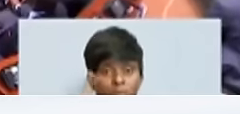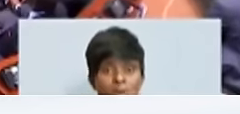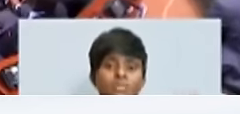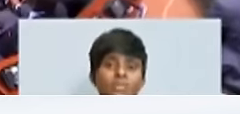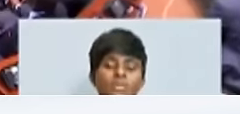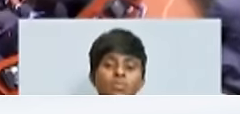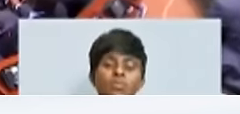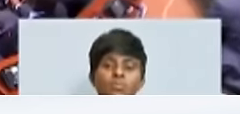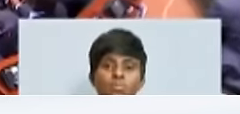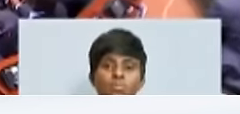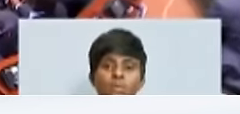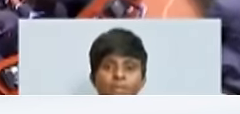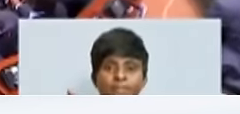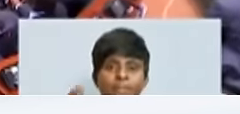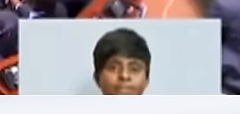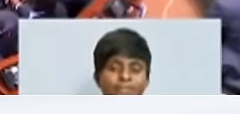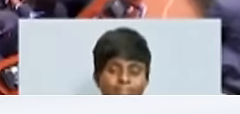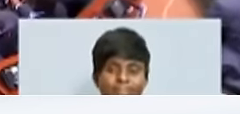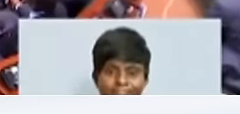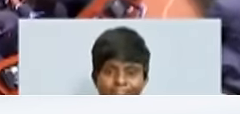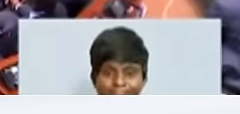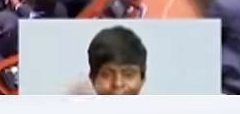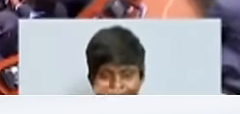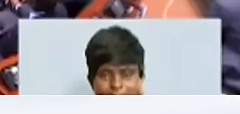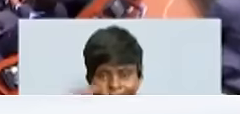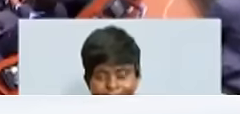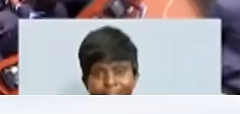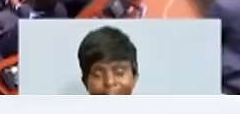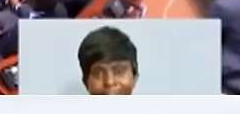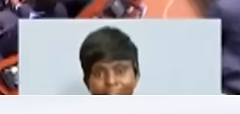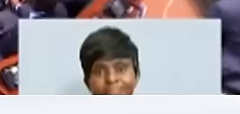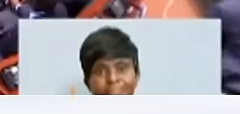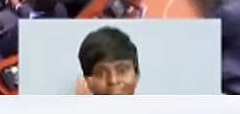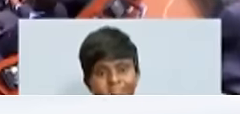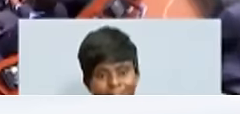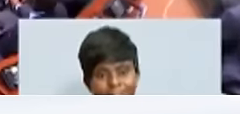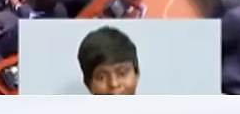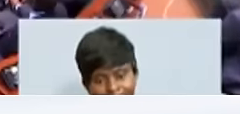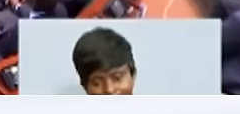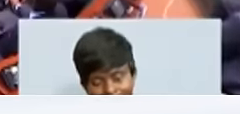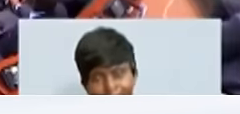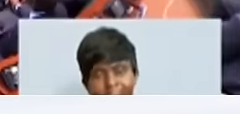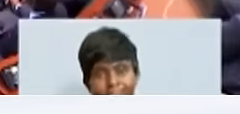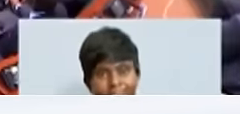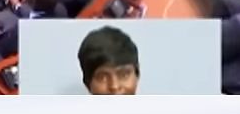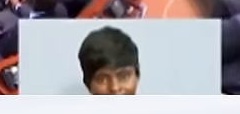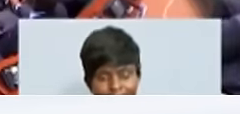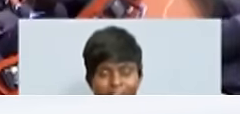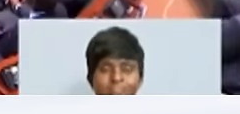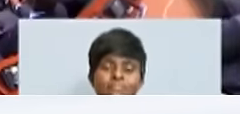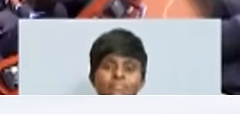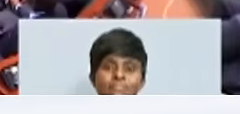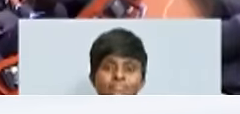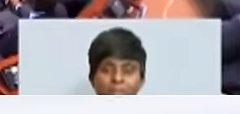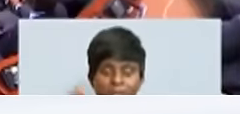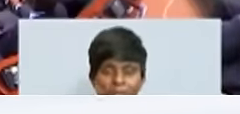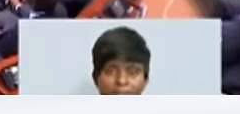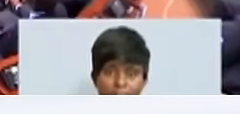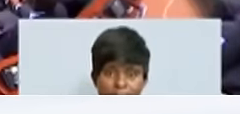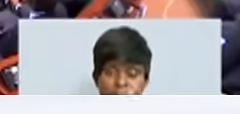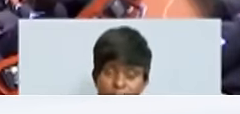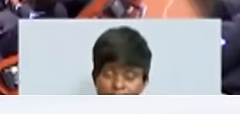support this budget realignment days ahead from today. In